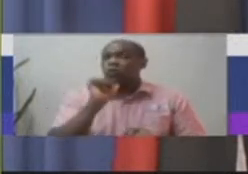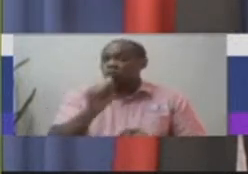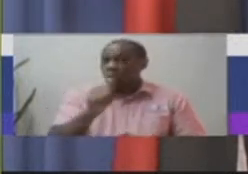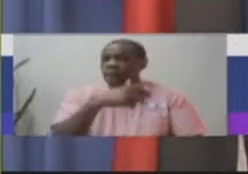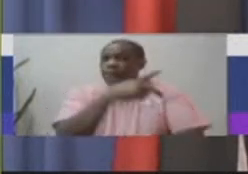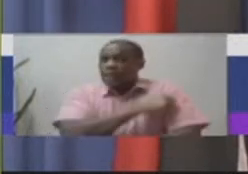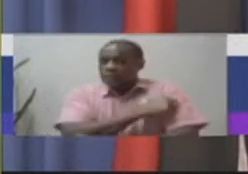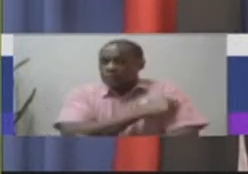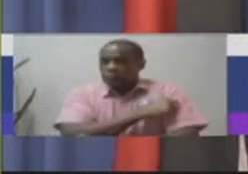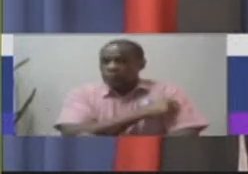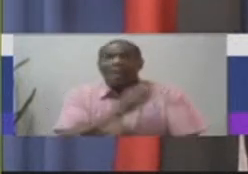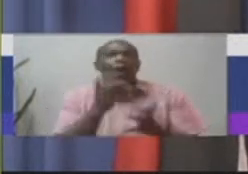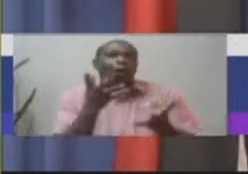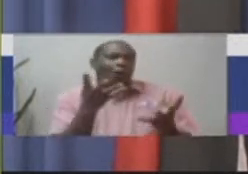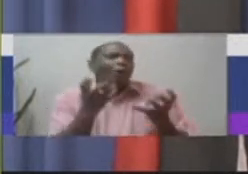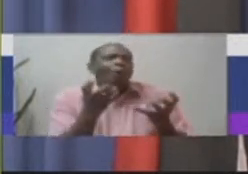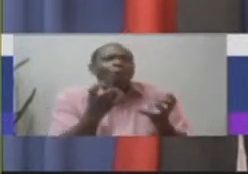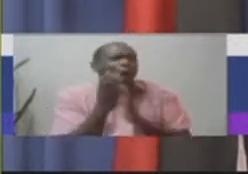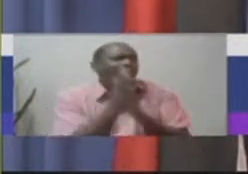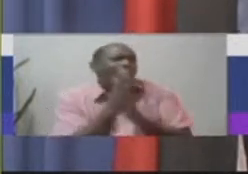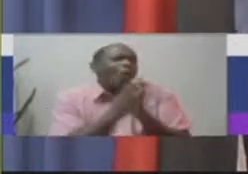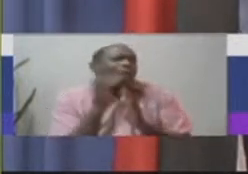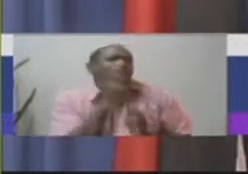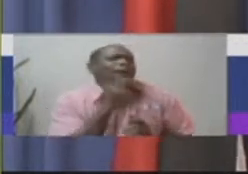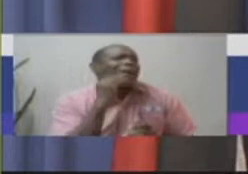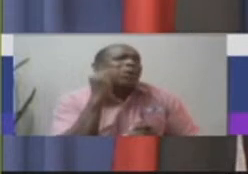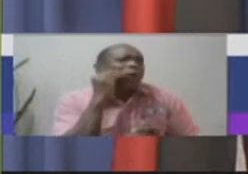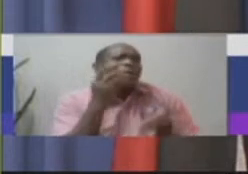and wishes to enter would enter